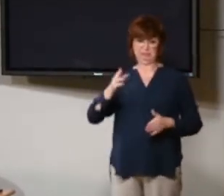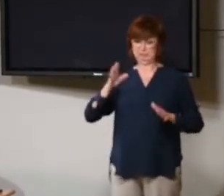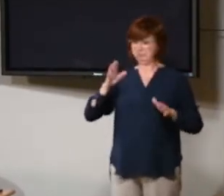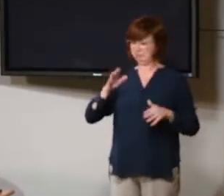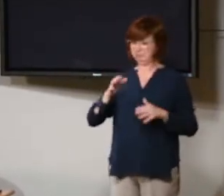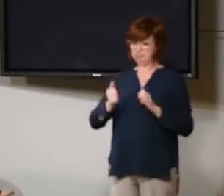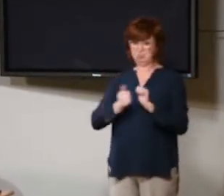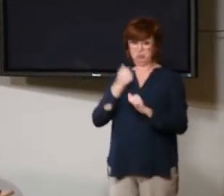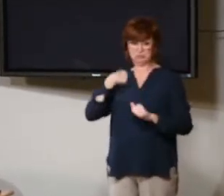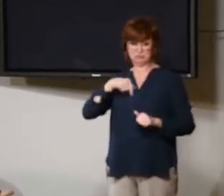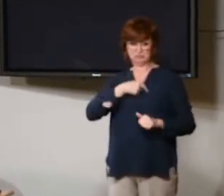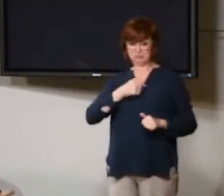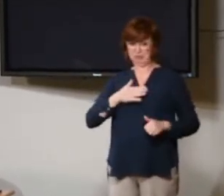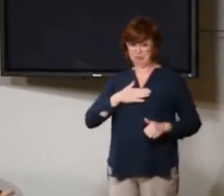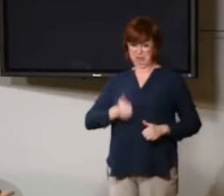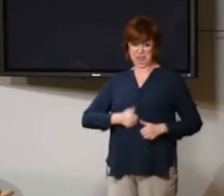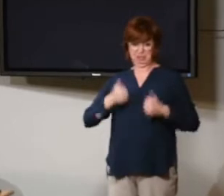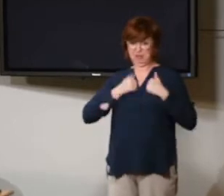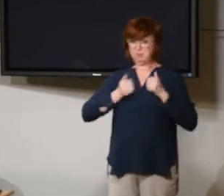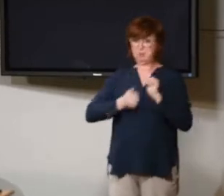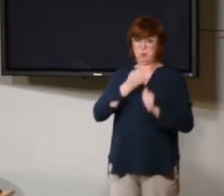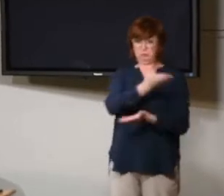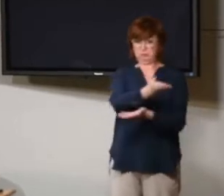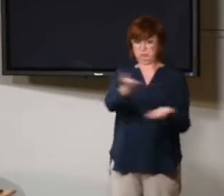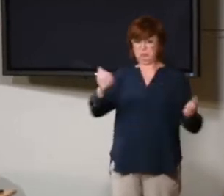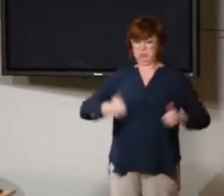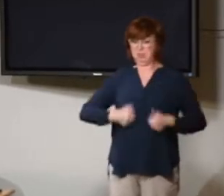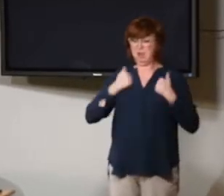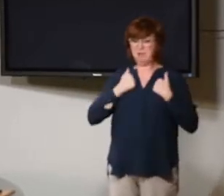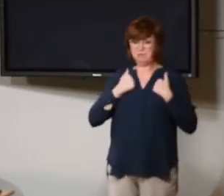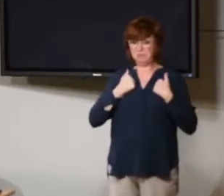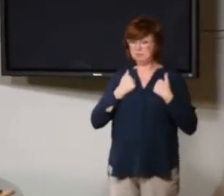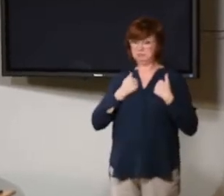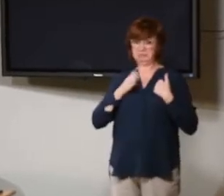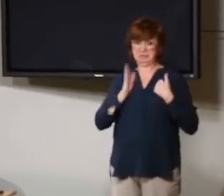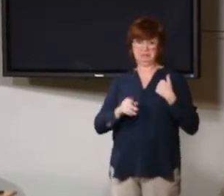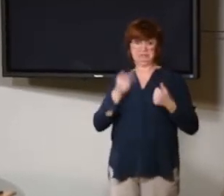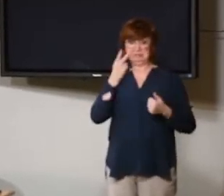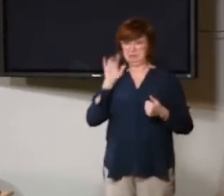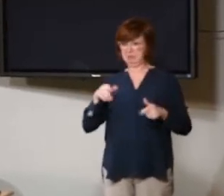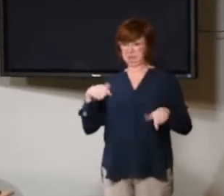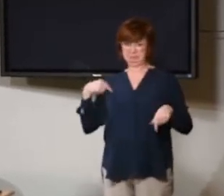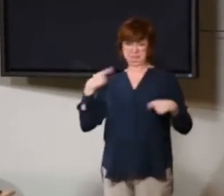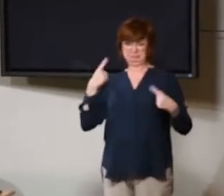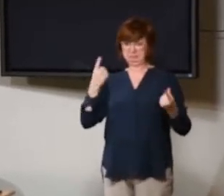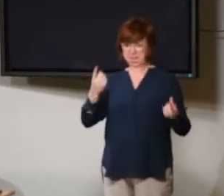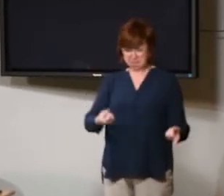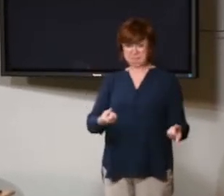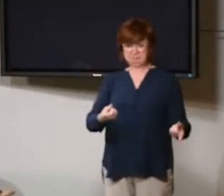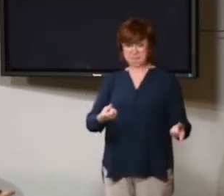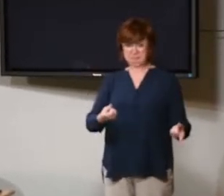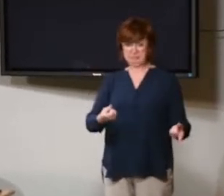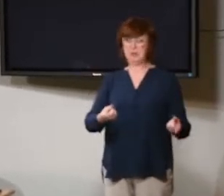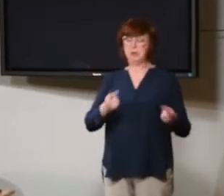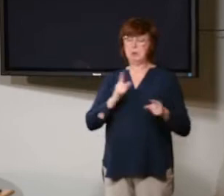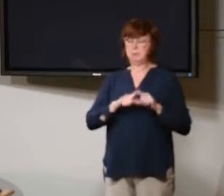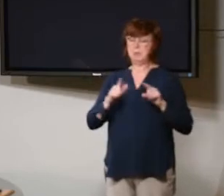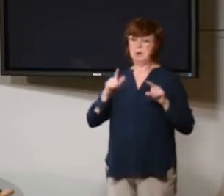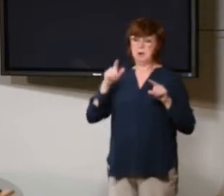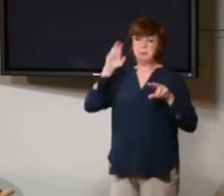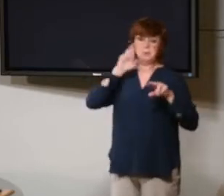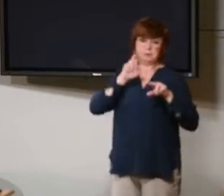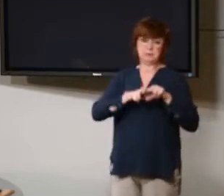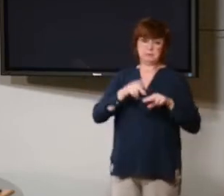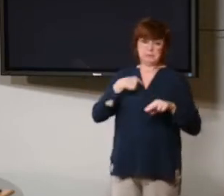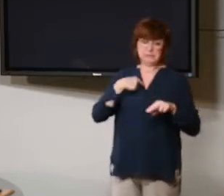but it is necessary, and it will reduce the risk. So once again, to everyone in this great province, I want to say thank